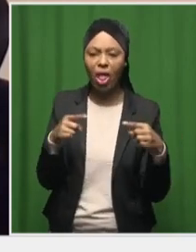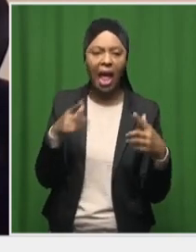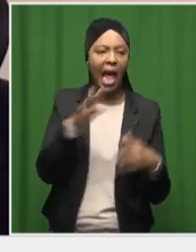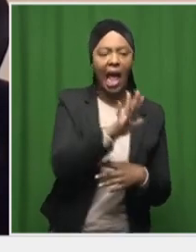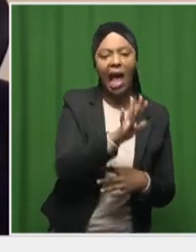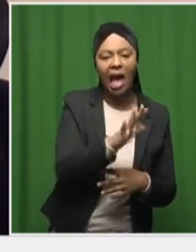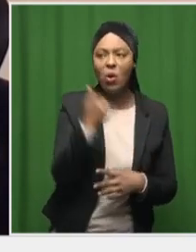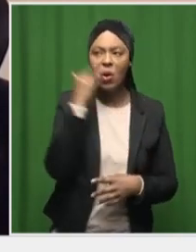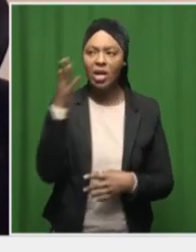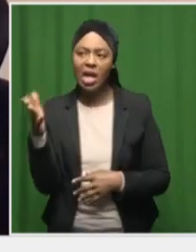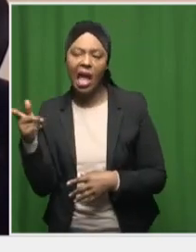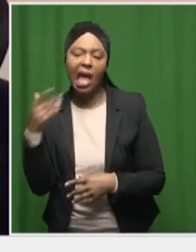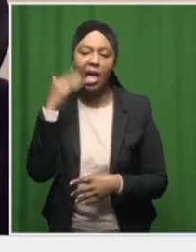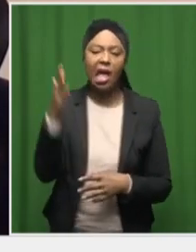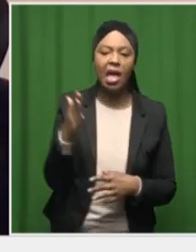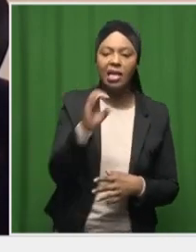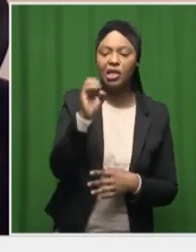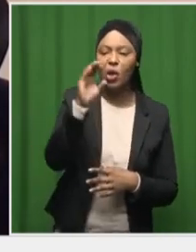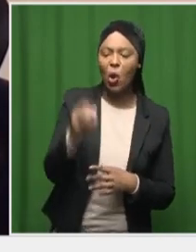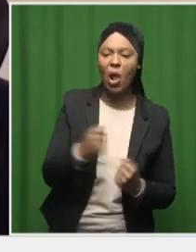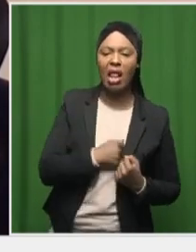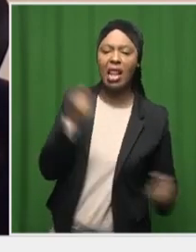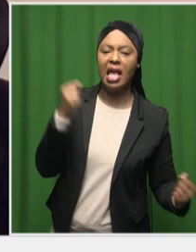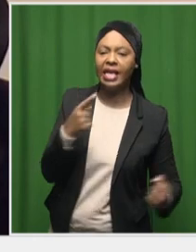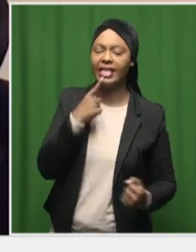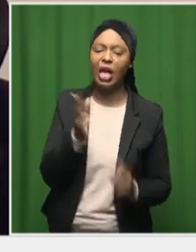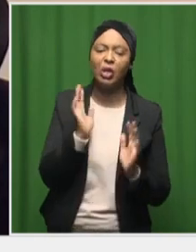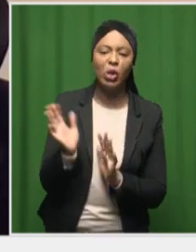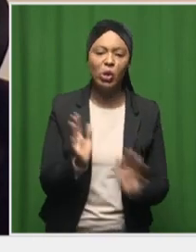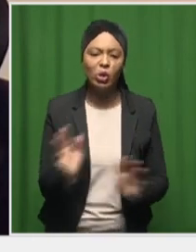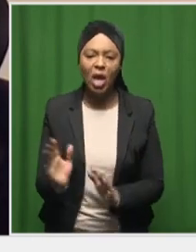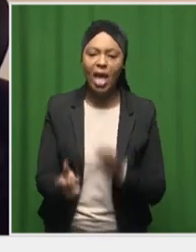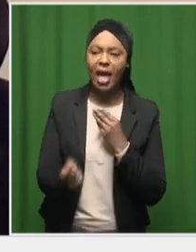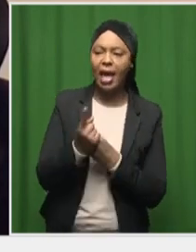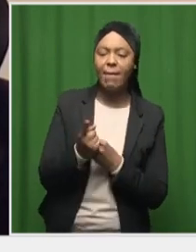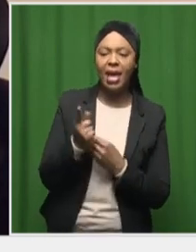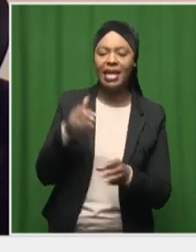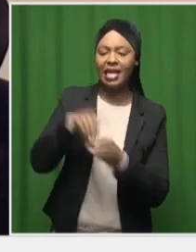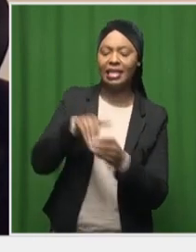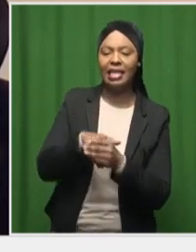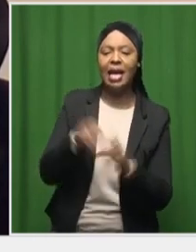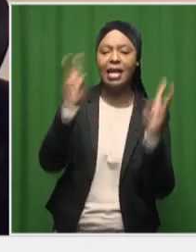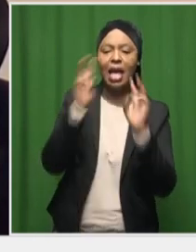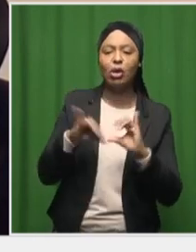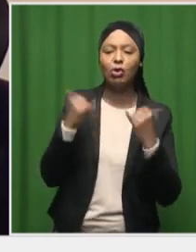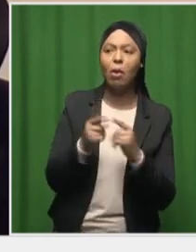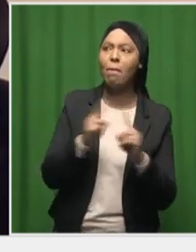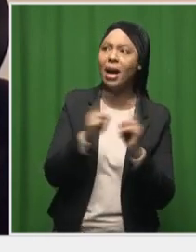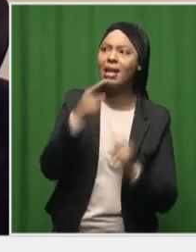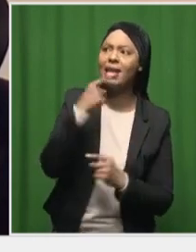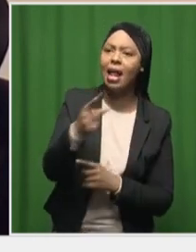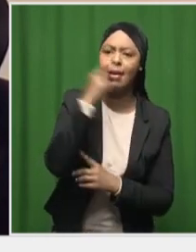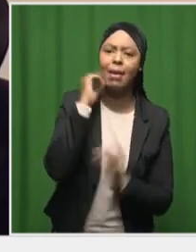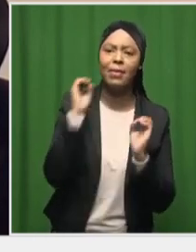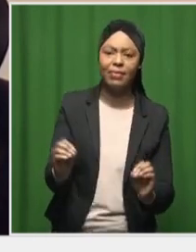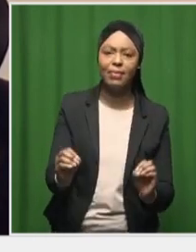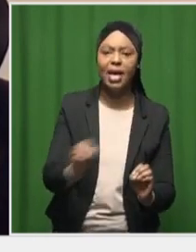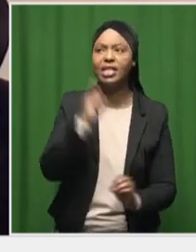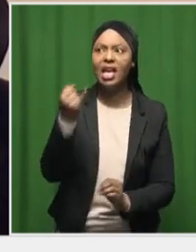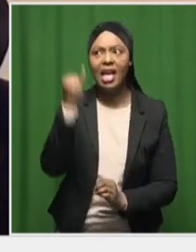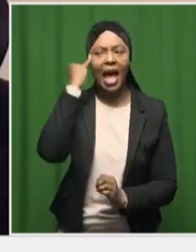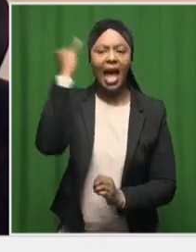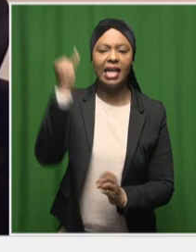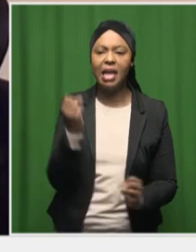the CEO of Eskom coming out and talking about what is actually going on behind the scenes, not naming names, but sort of giving